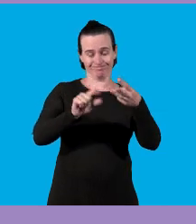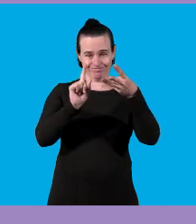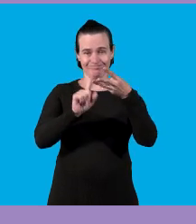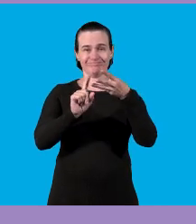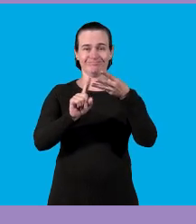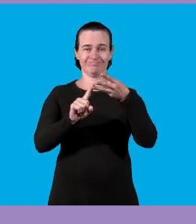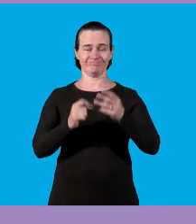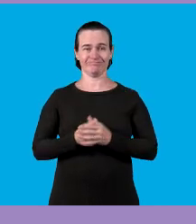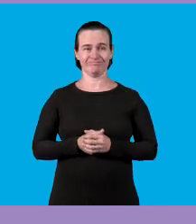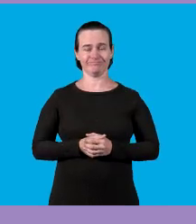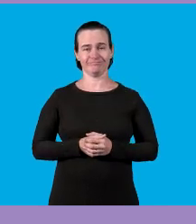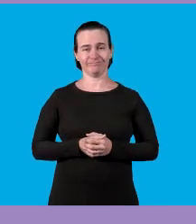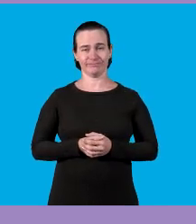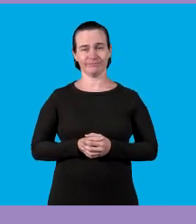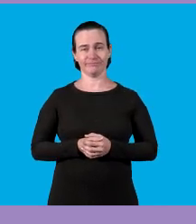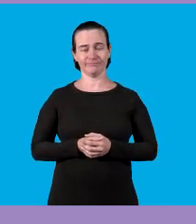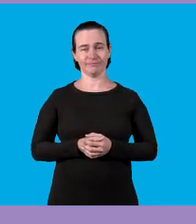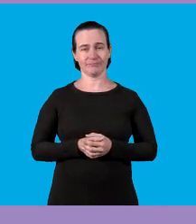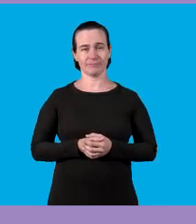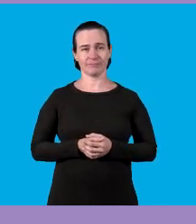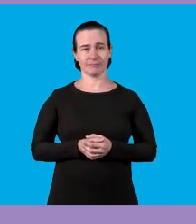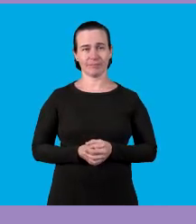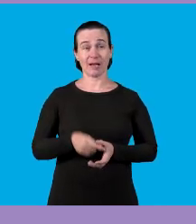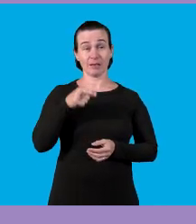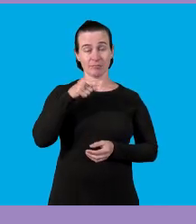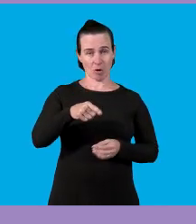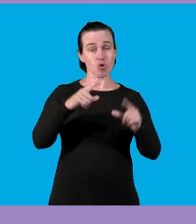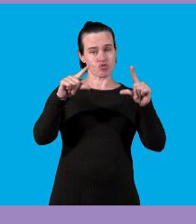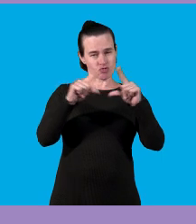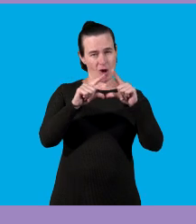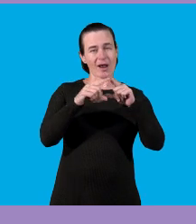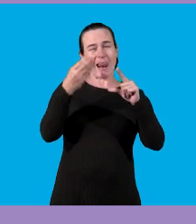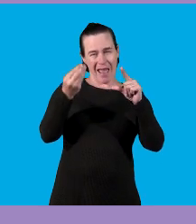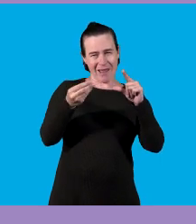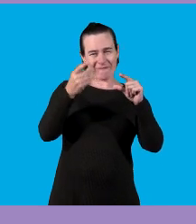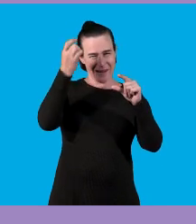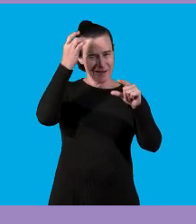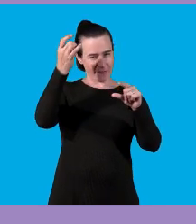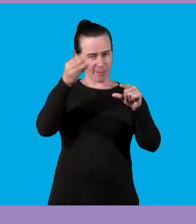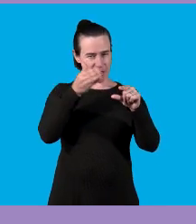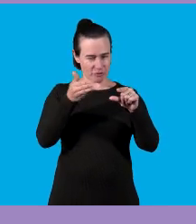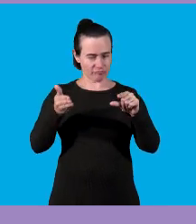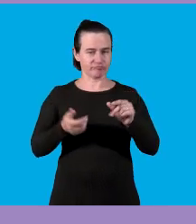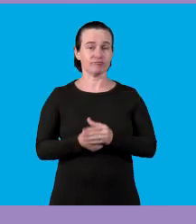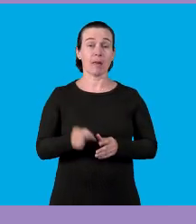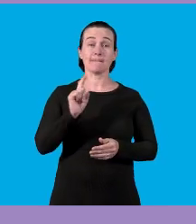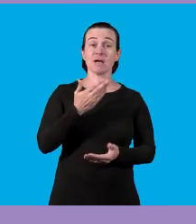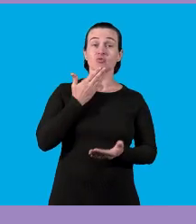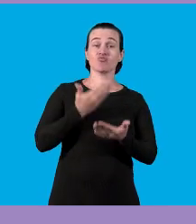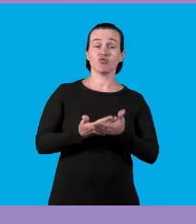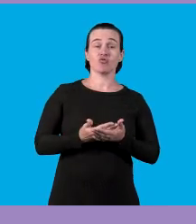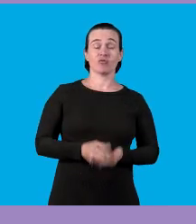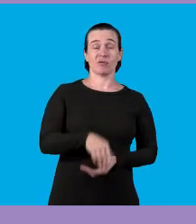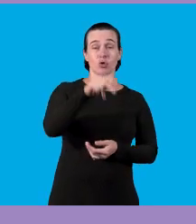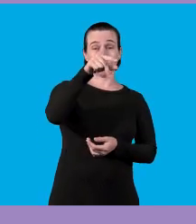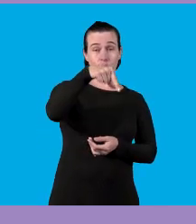Let's move to the next one. Question 3. The triangles are marked. Prove